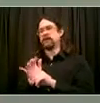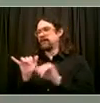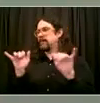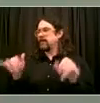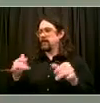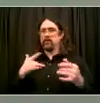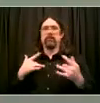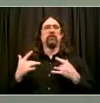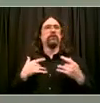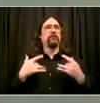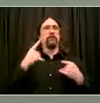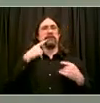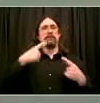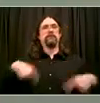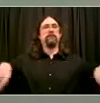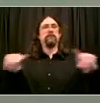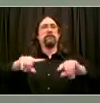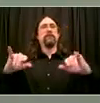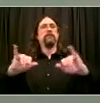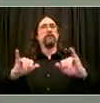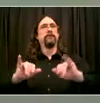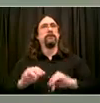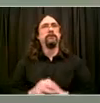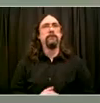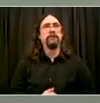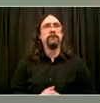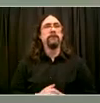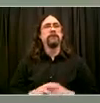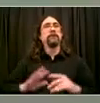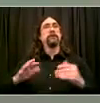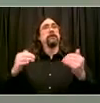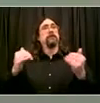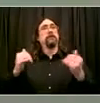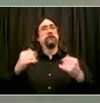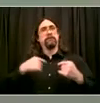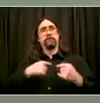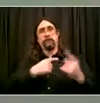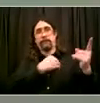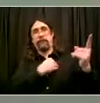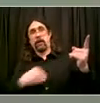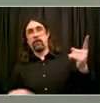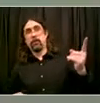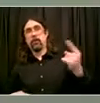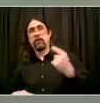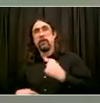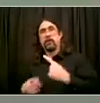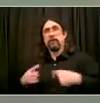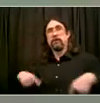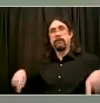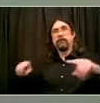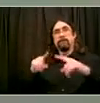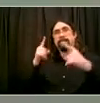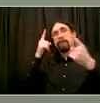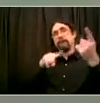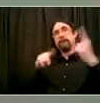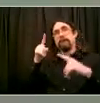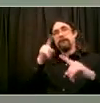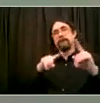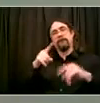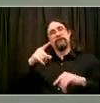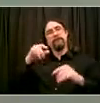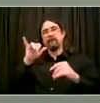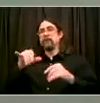number of infections through mask wearing, hand washing, maintaining our distance, getting tested. Second, as the mayor has noted, we desperately need to